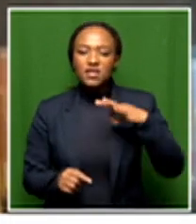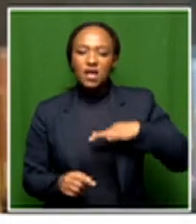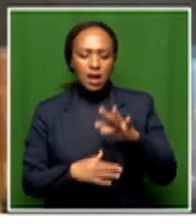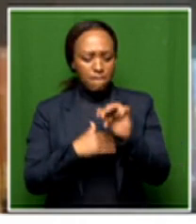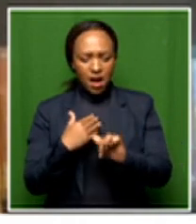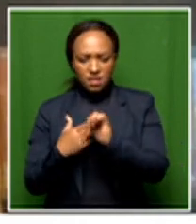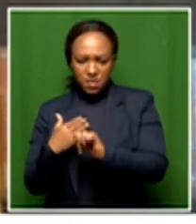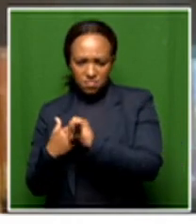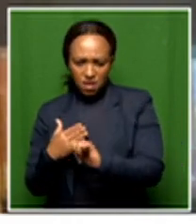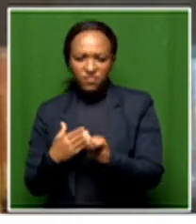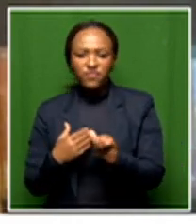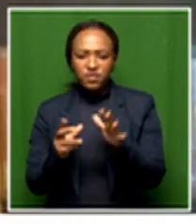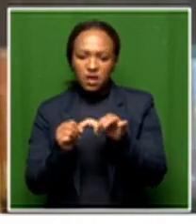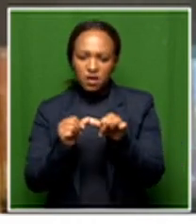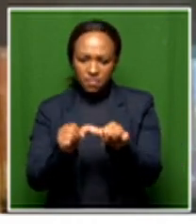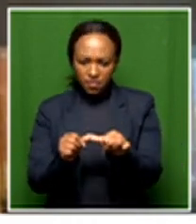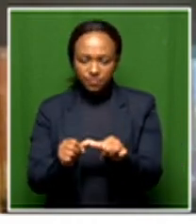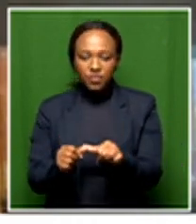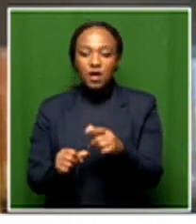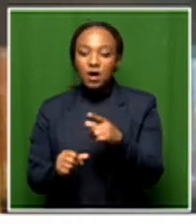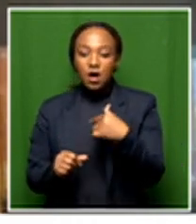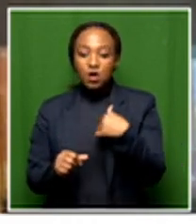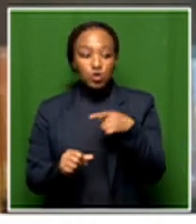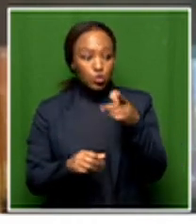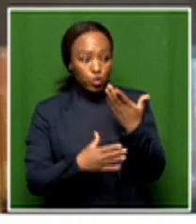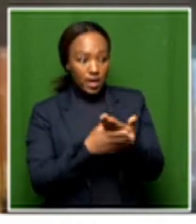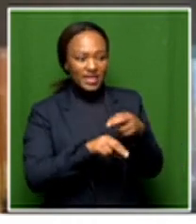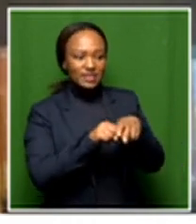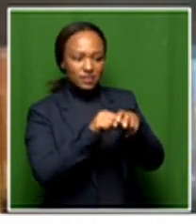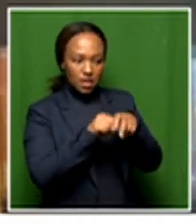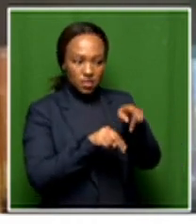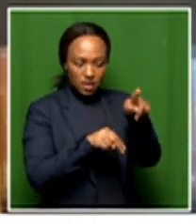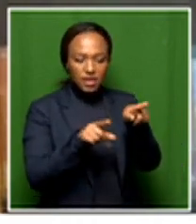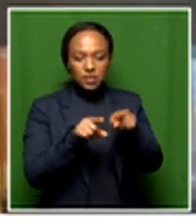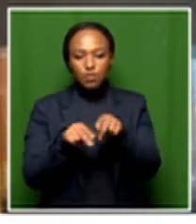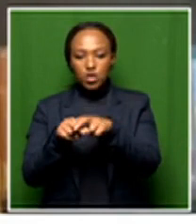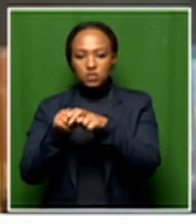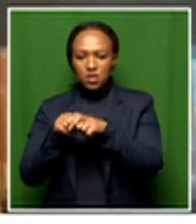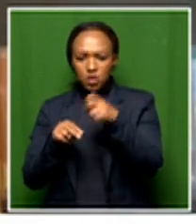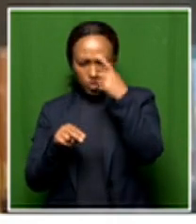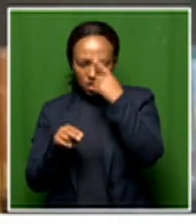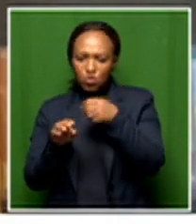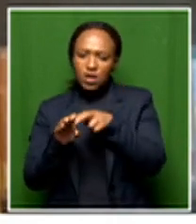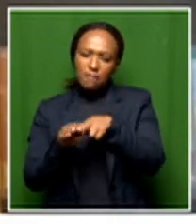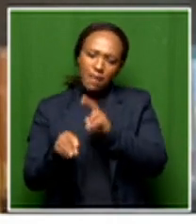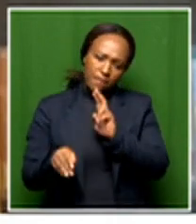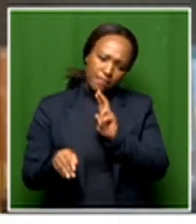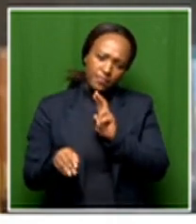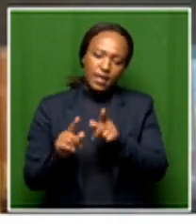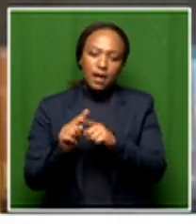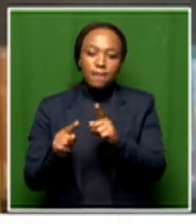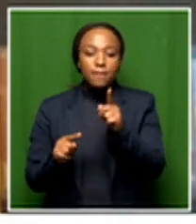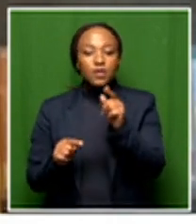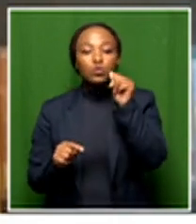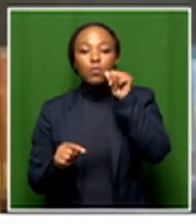month. You may sit there, you and I may sit here, Sakina, think that you can just decide to jump off. How are you going to pay your